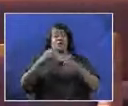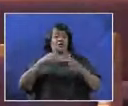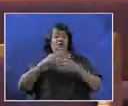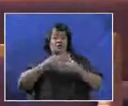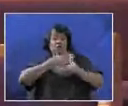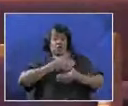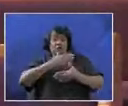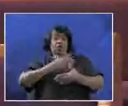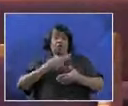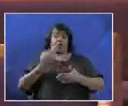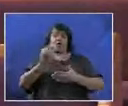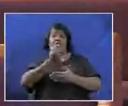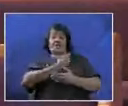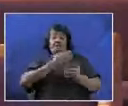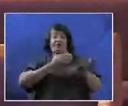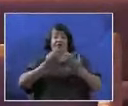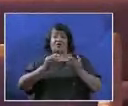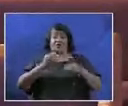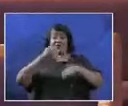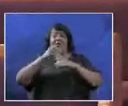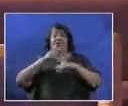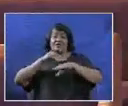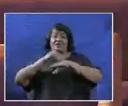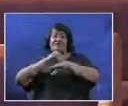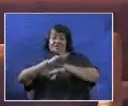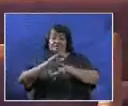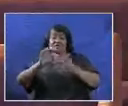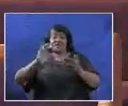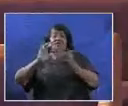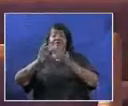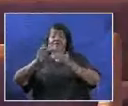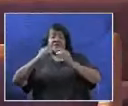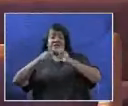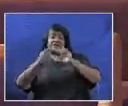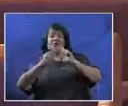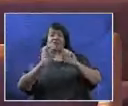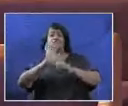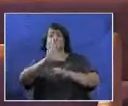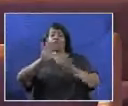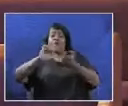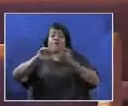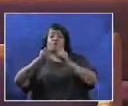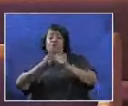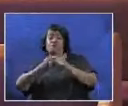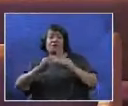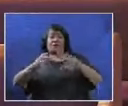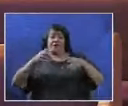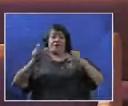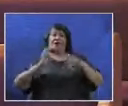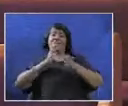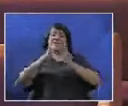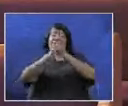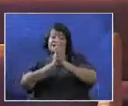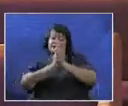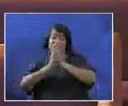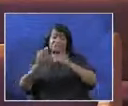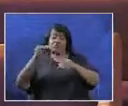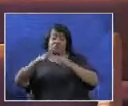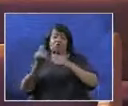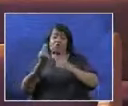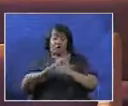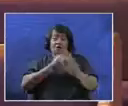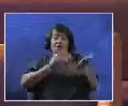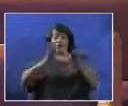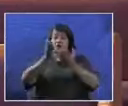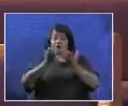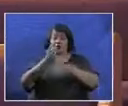Let them know, hey, we're just going to be on Facebook today. But any way that you used to give in the past, those methods are still available. So at the time of giving,